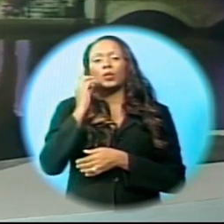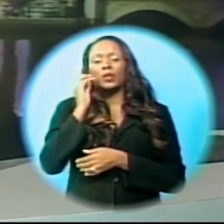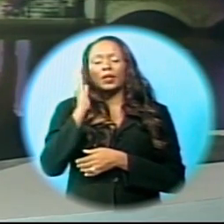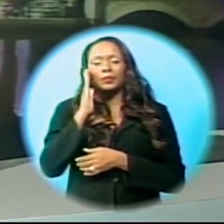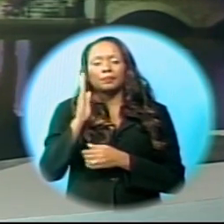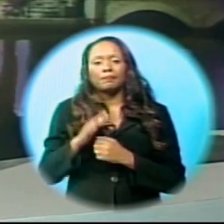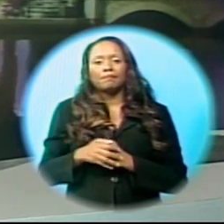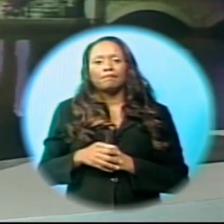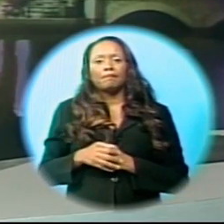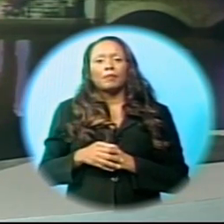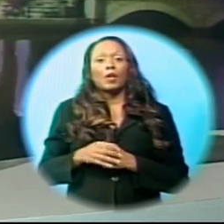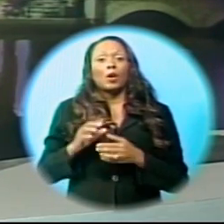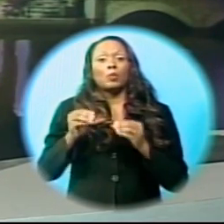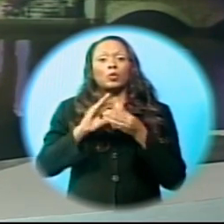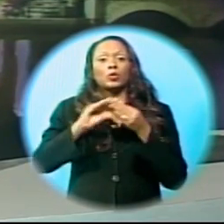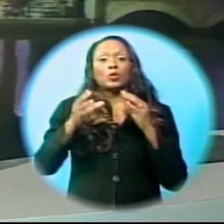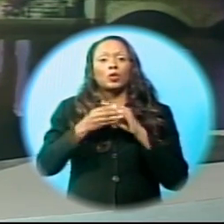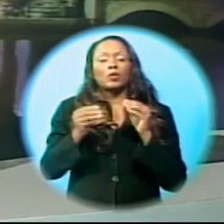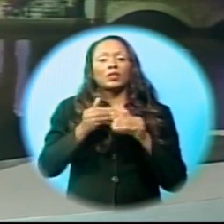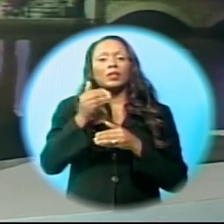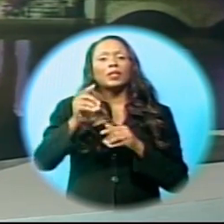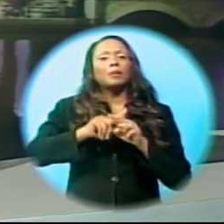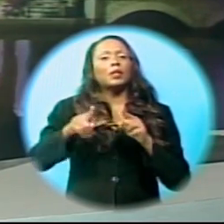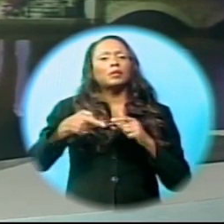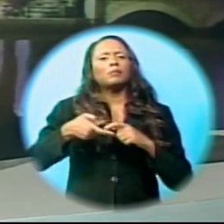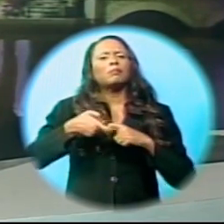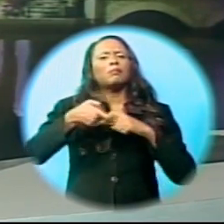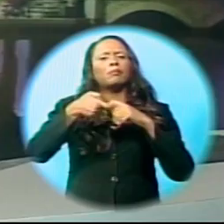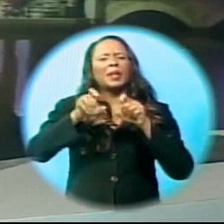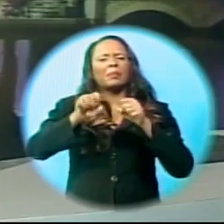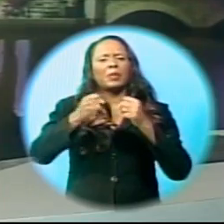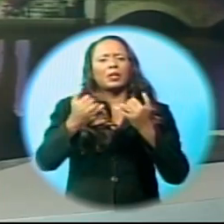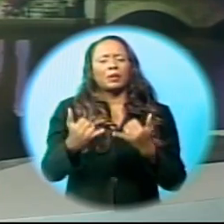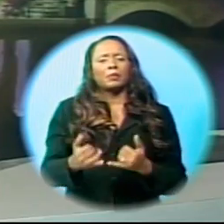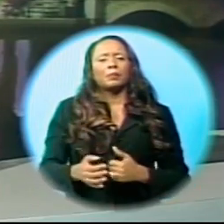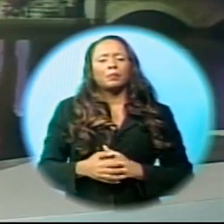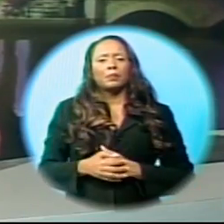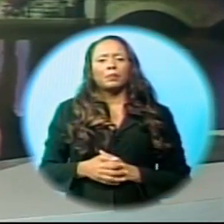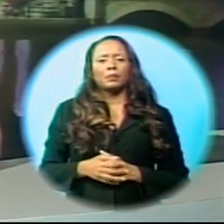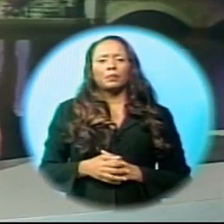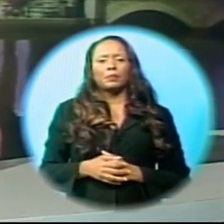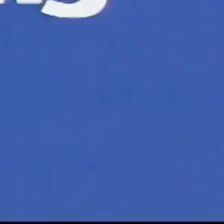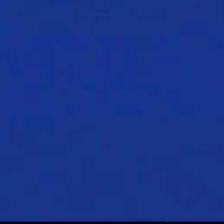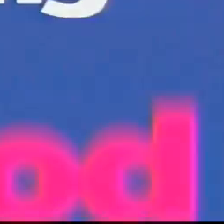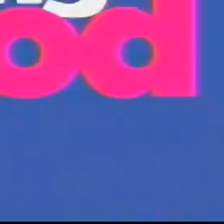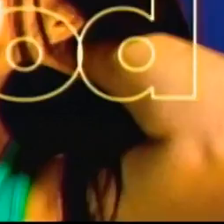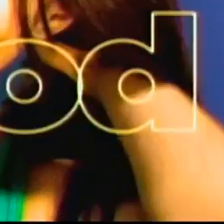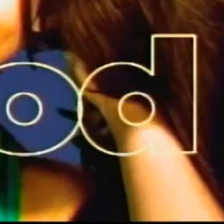still to come, a look at some of the stories making headlines across our region. You're looking good.